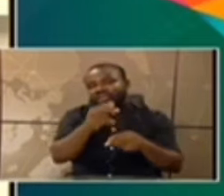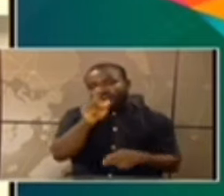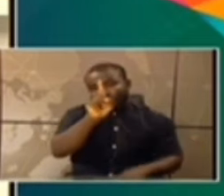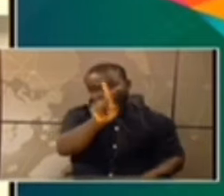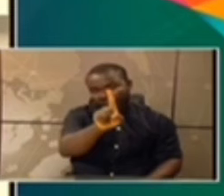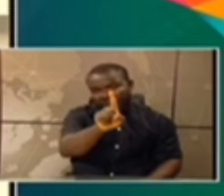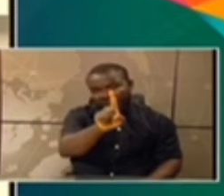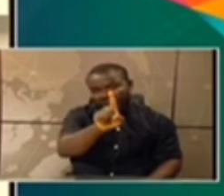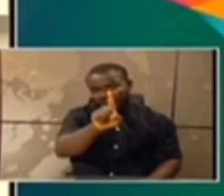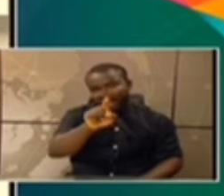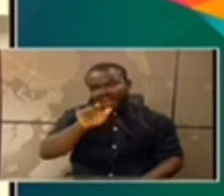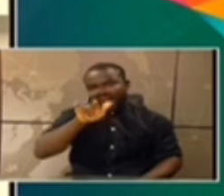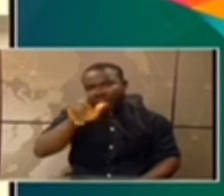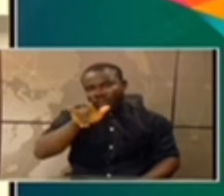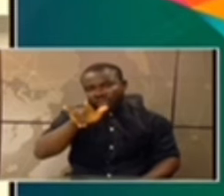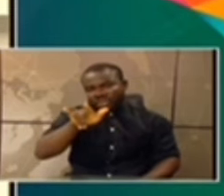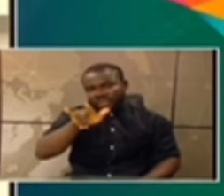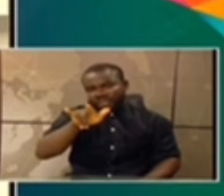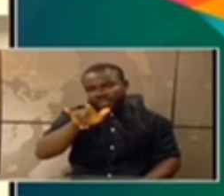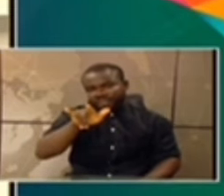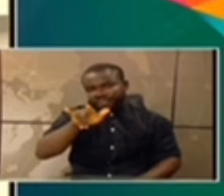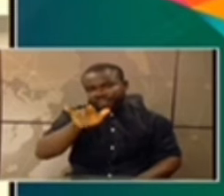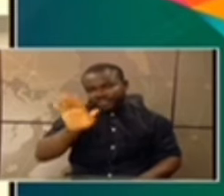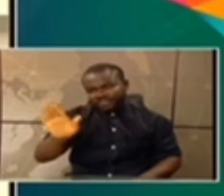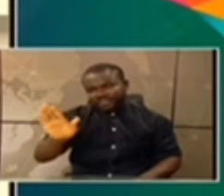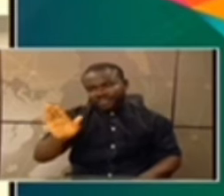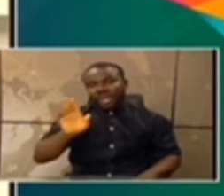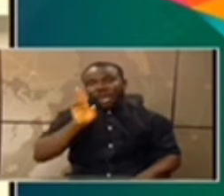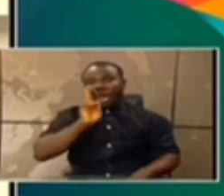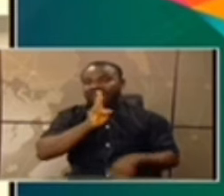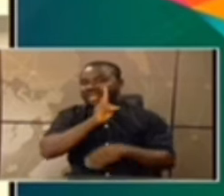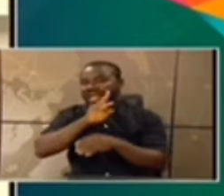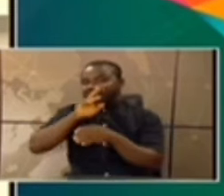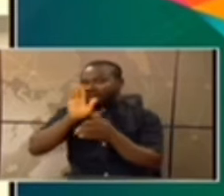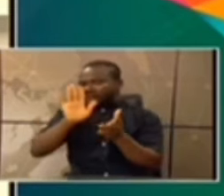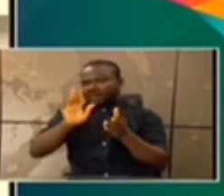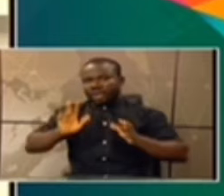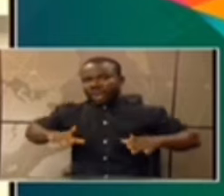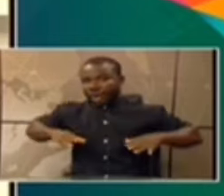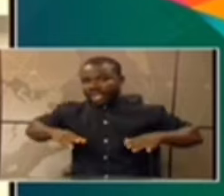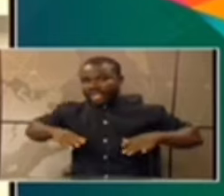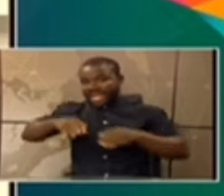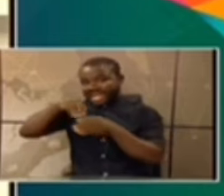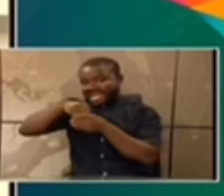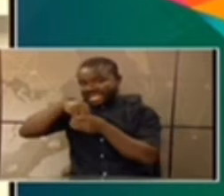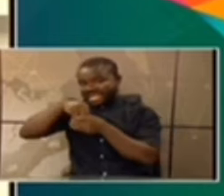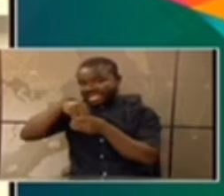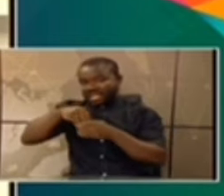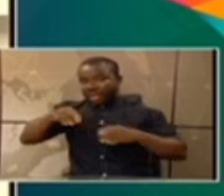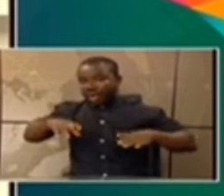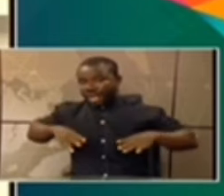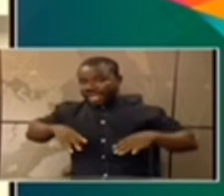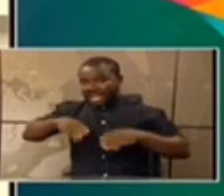Our what's that? A holiday inn. We sat down one of our left. The one I could see a branch and I checked